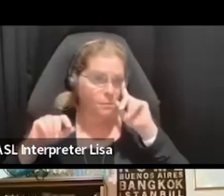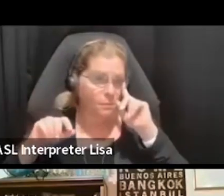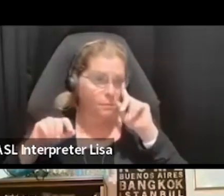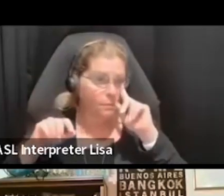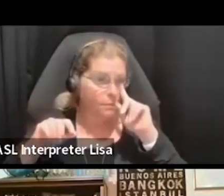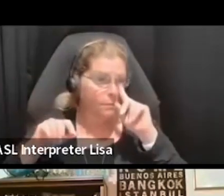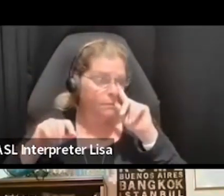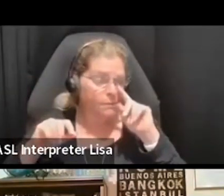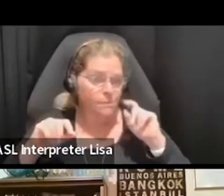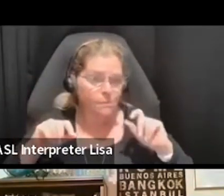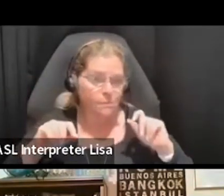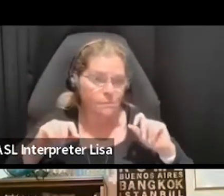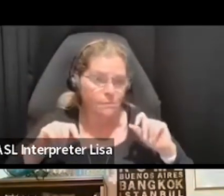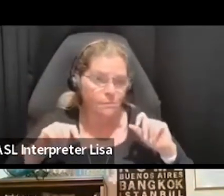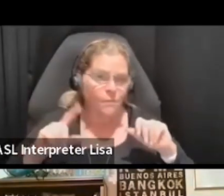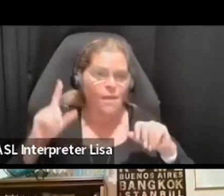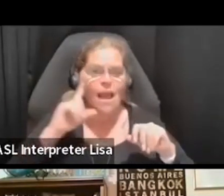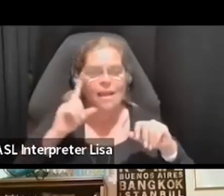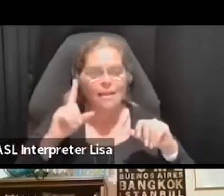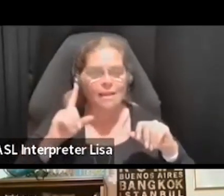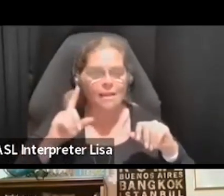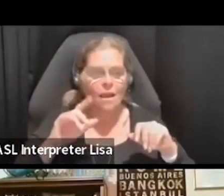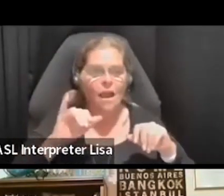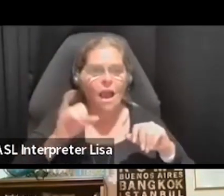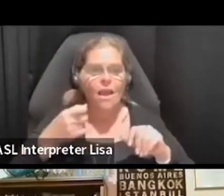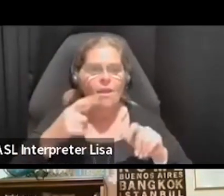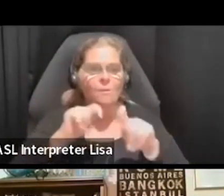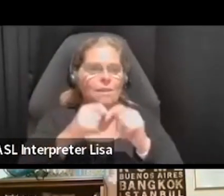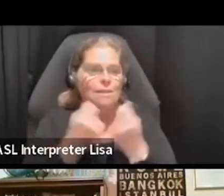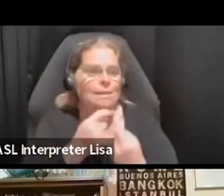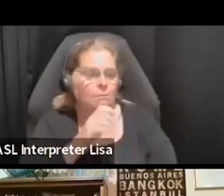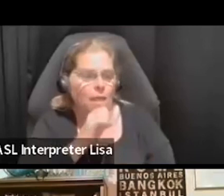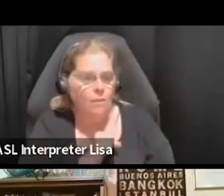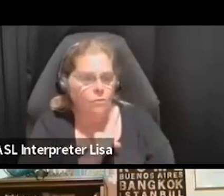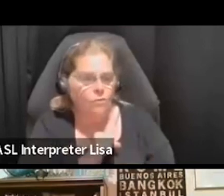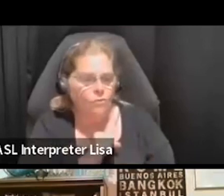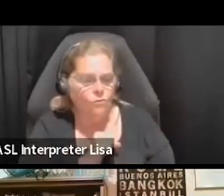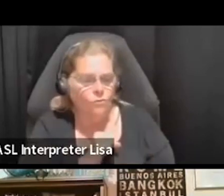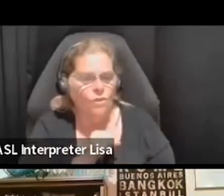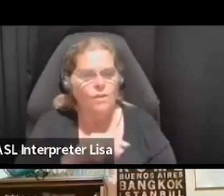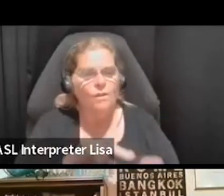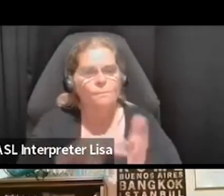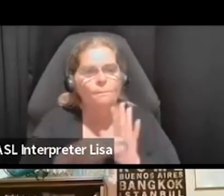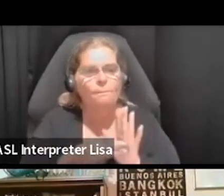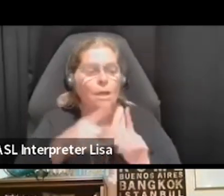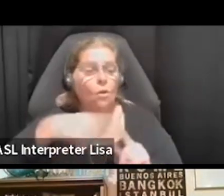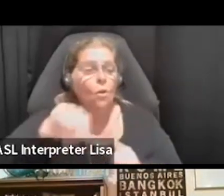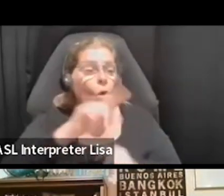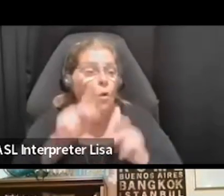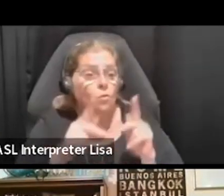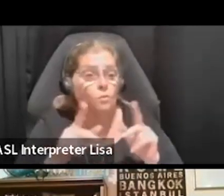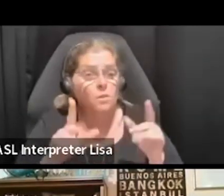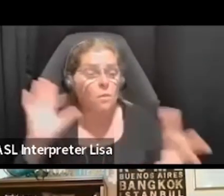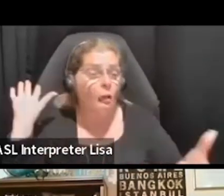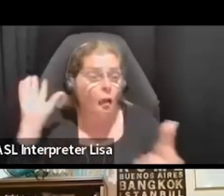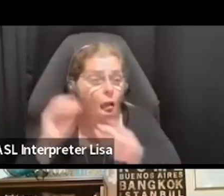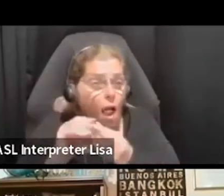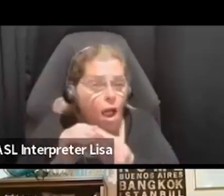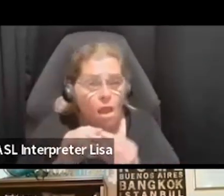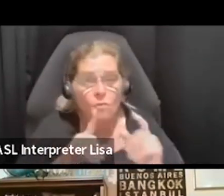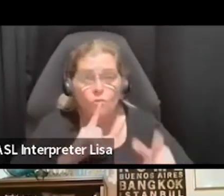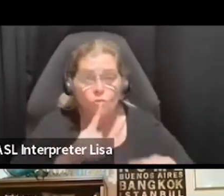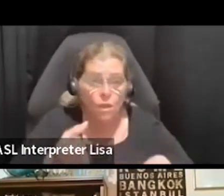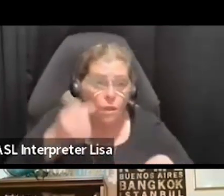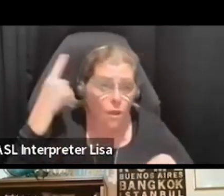age of your IEP team, and I'm saying that in terms of how many times have they done it? How long have they been doing it? Do they really get it and